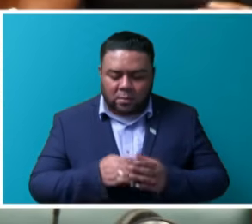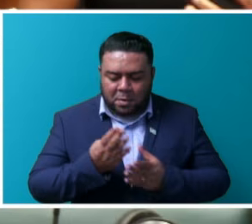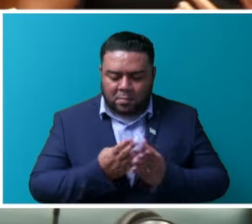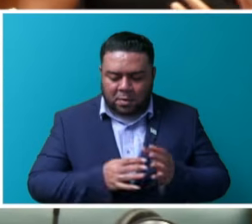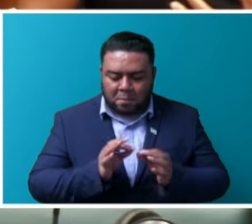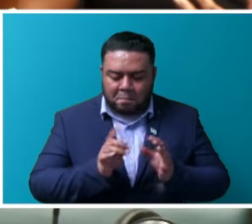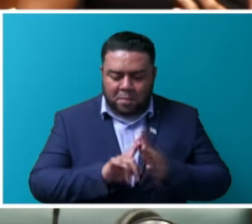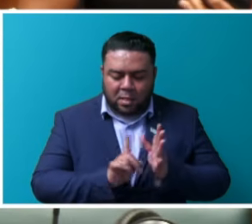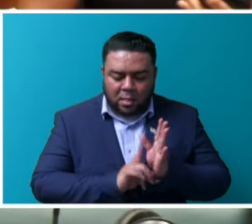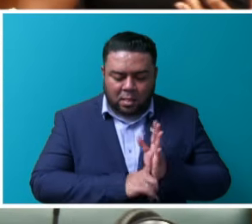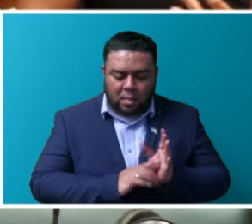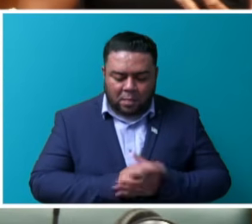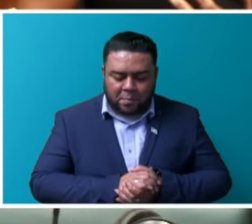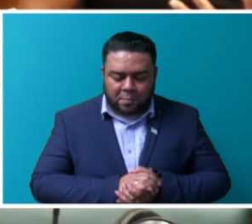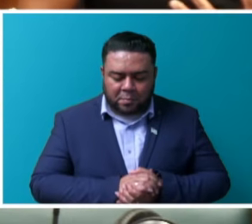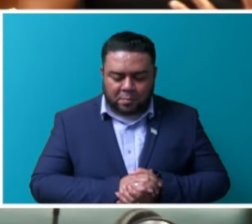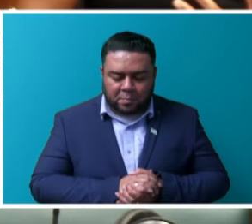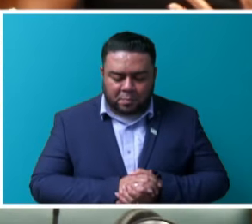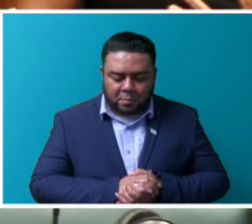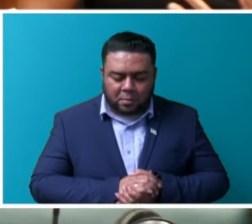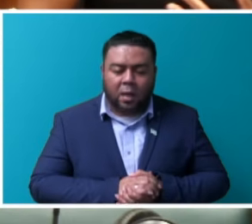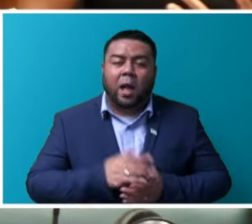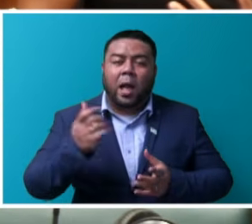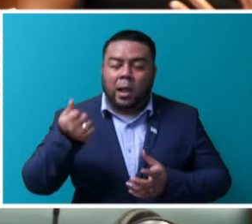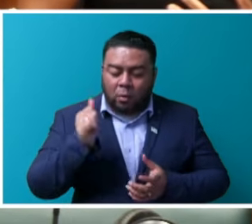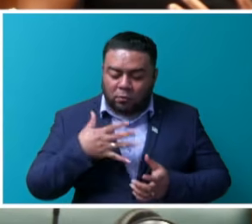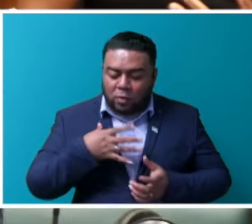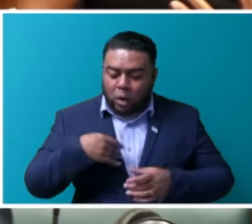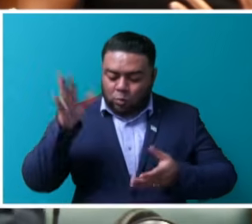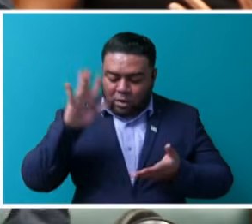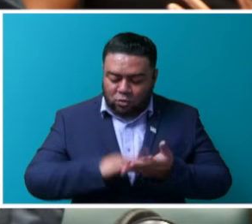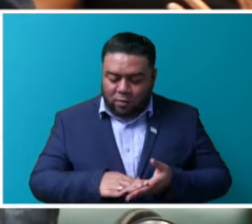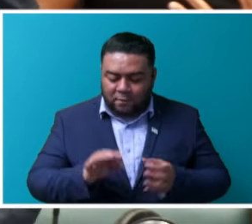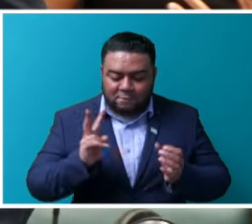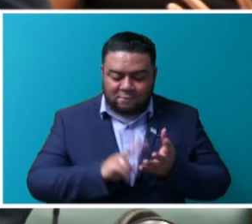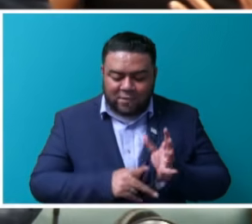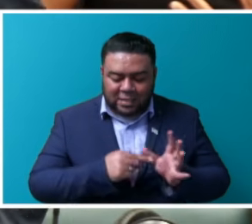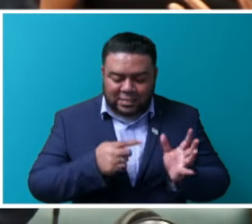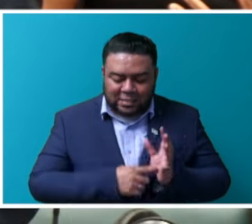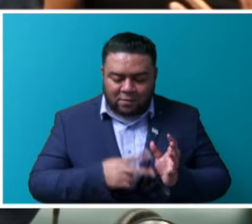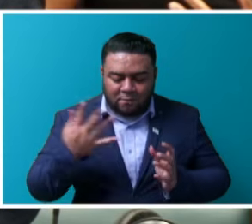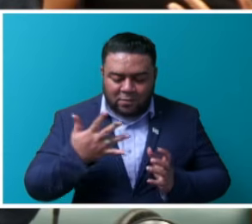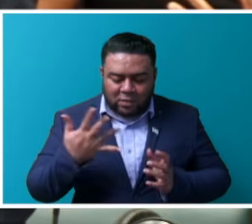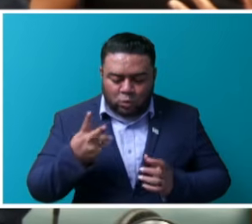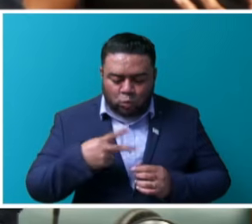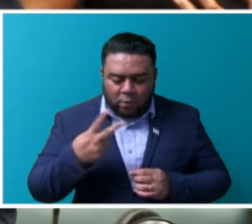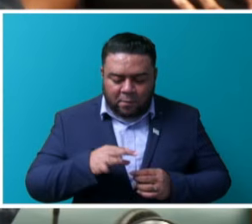Mr. Speaker, of course, allows for the reduction of VAT from 15 to